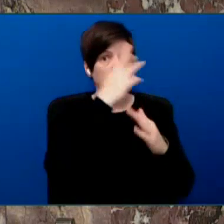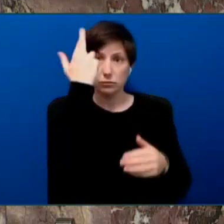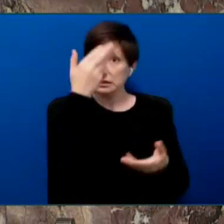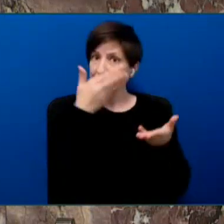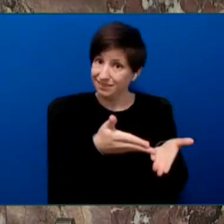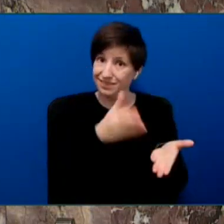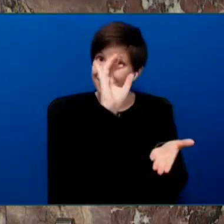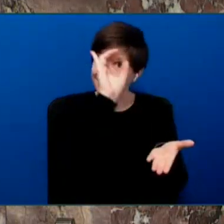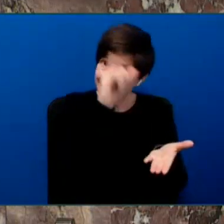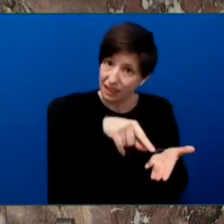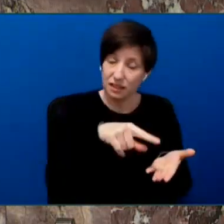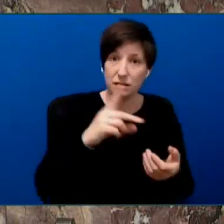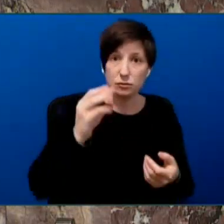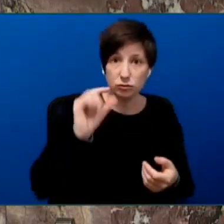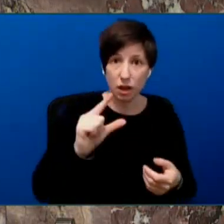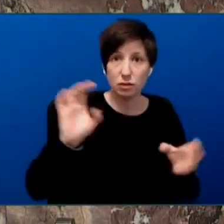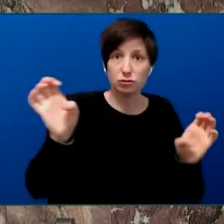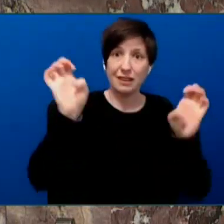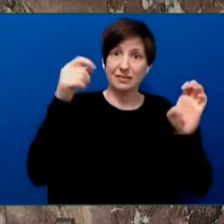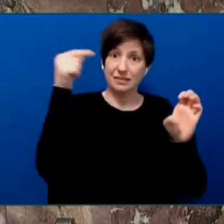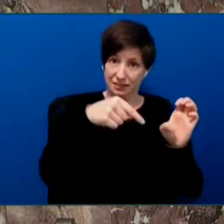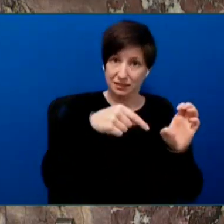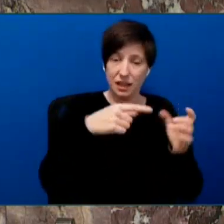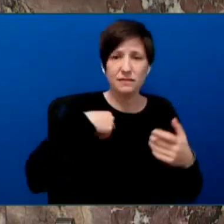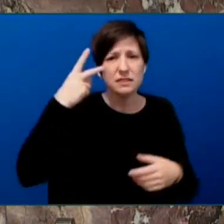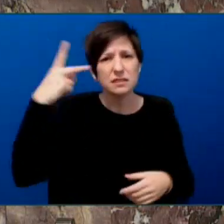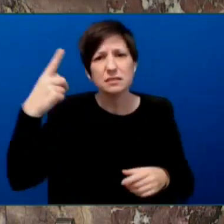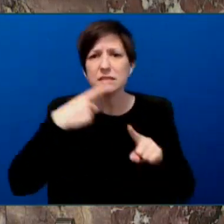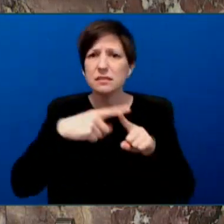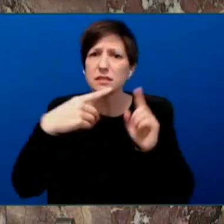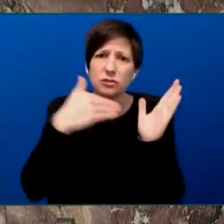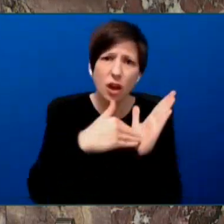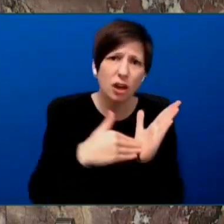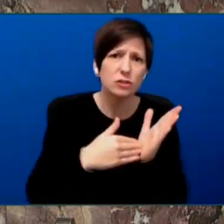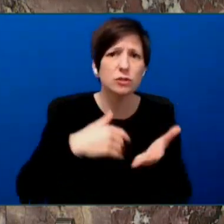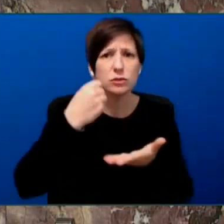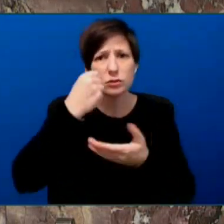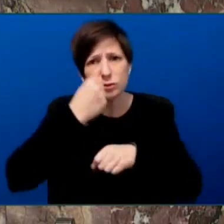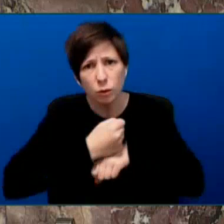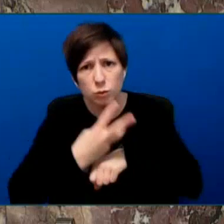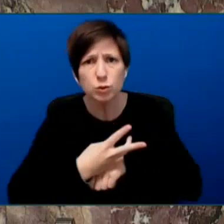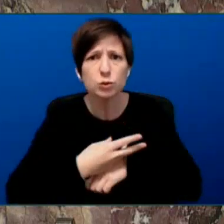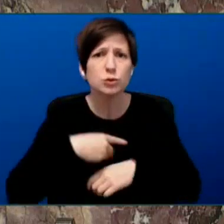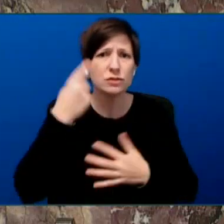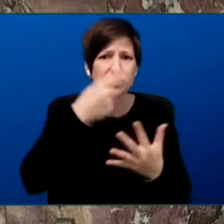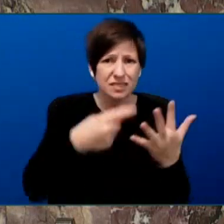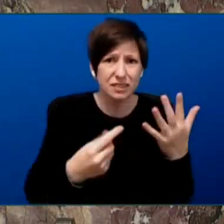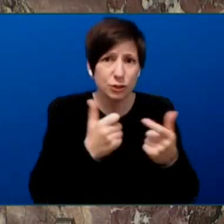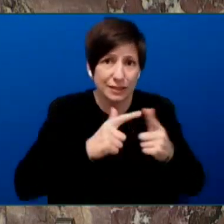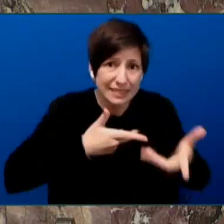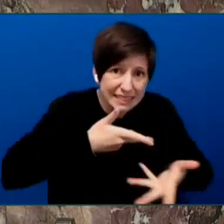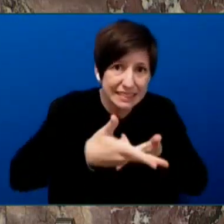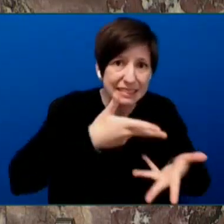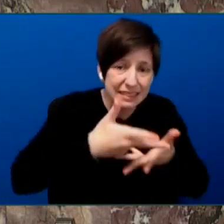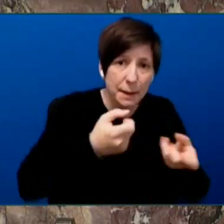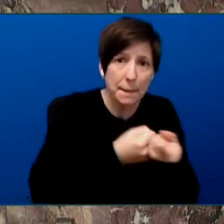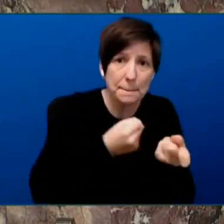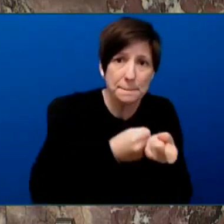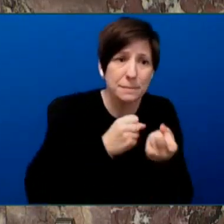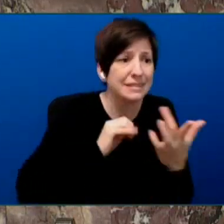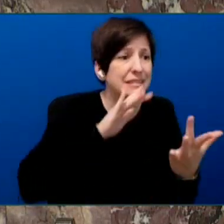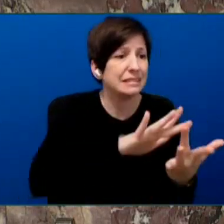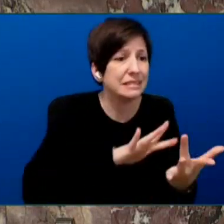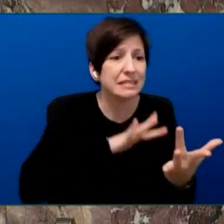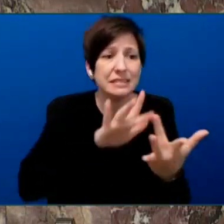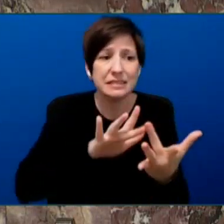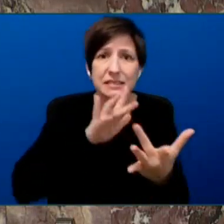so much into trying to find innovative ways to make sure that they can reach out to people and connect them